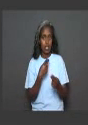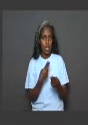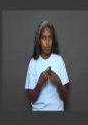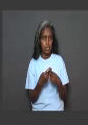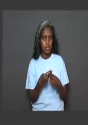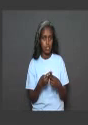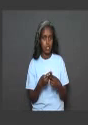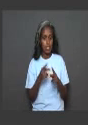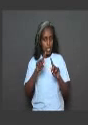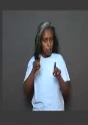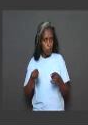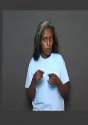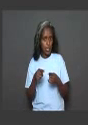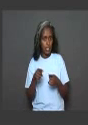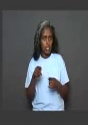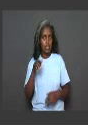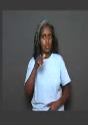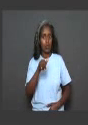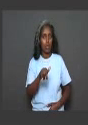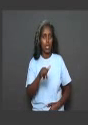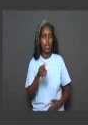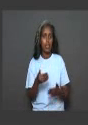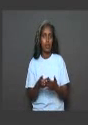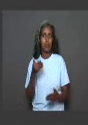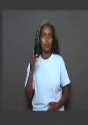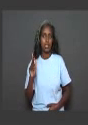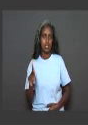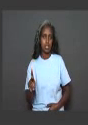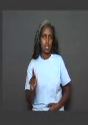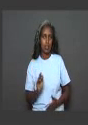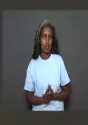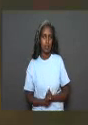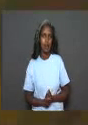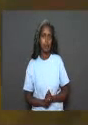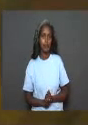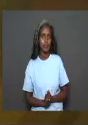times, in brackets, y minus k.